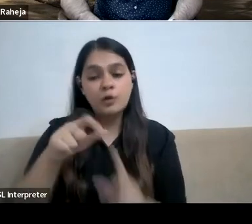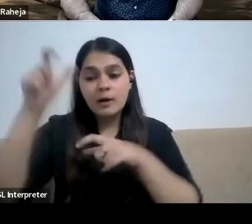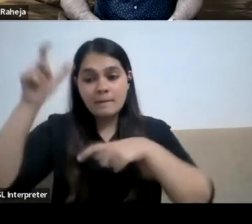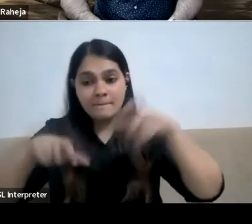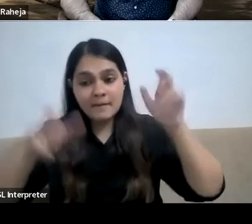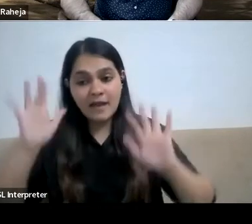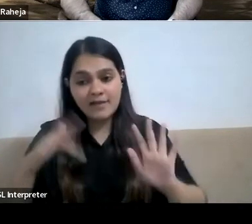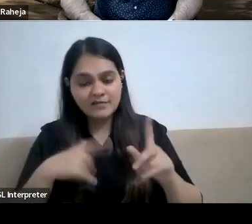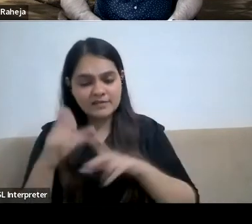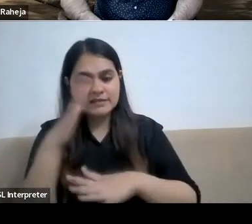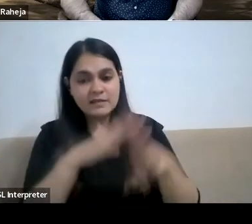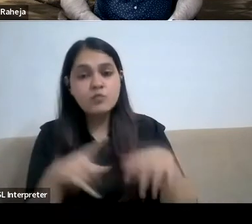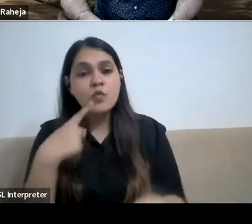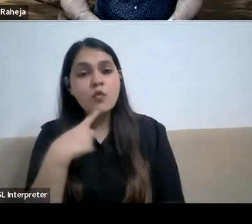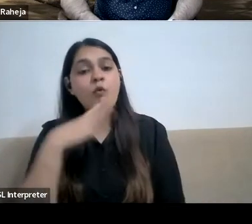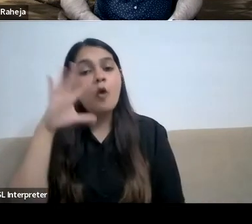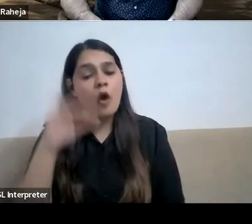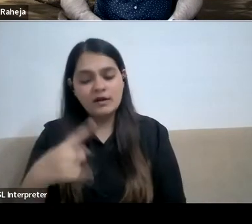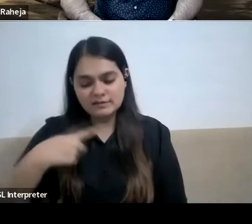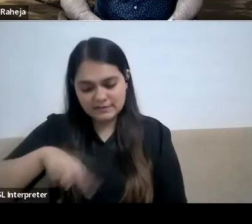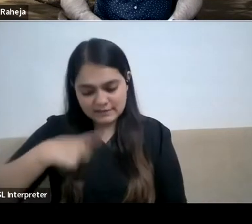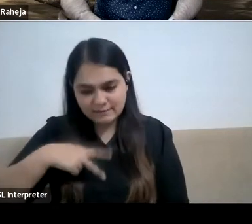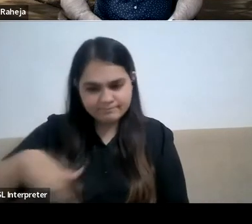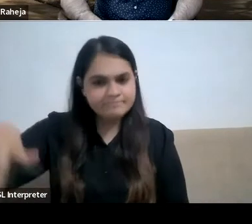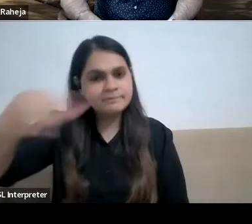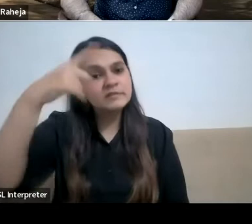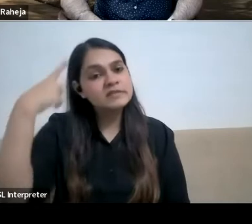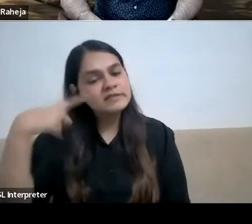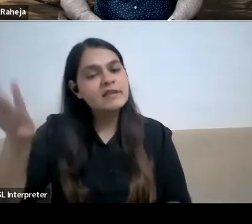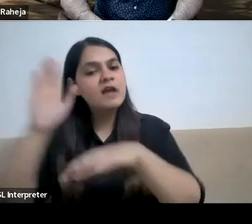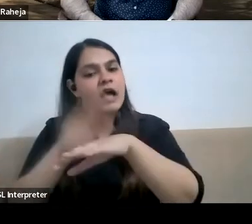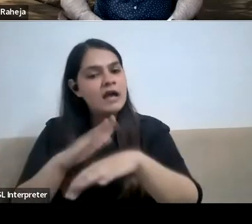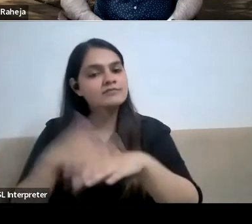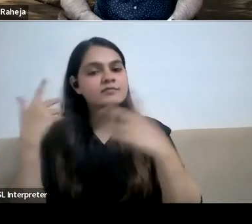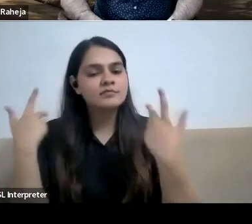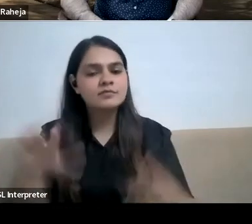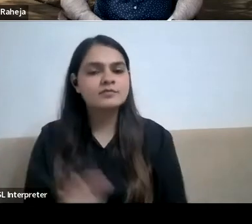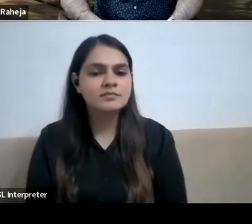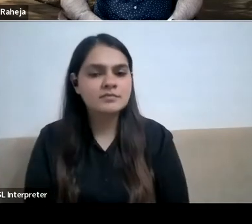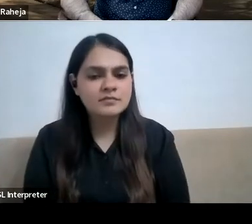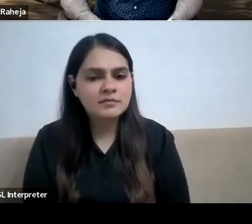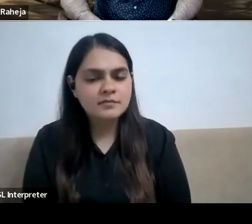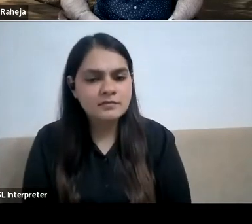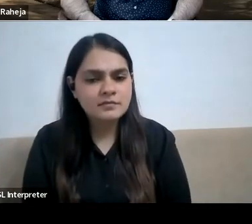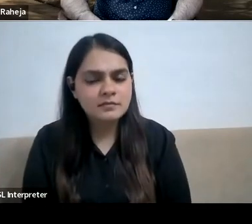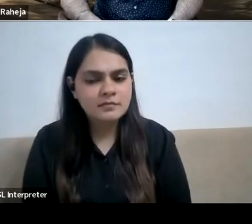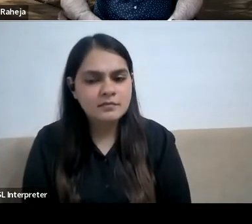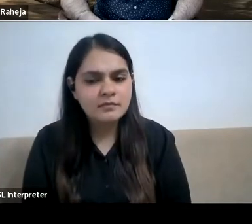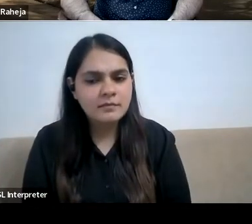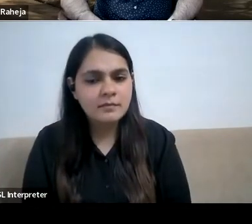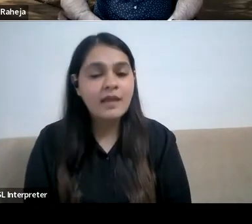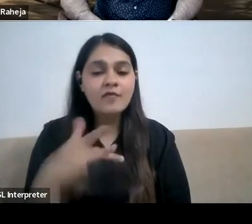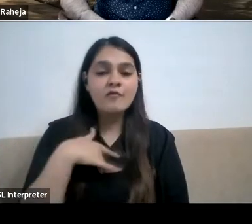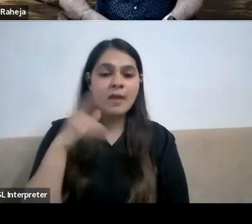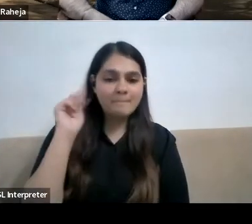differently able, who actually walked and surveyed the entire area and what needs to be done as well, including the upcoming metro